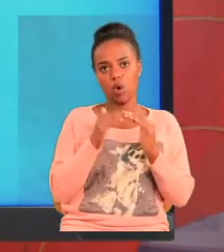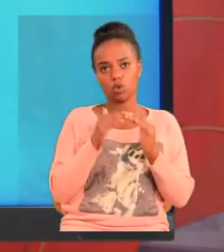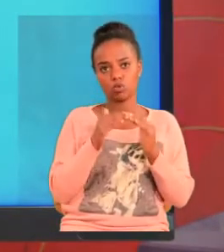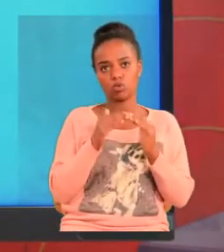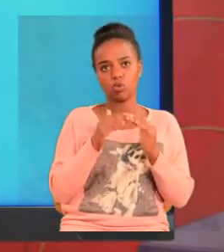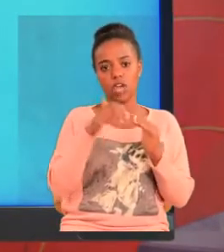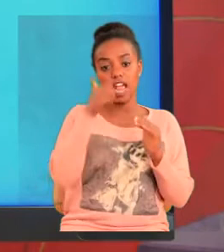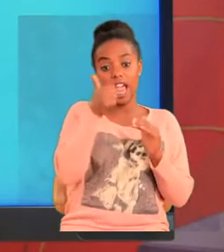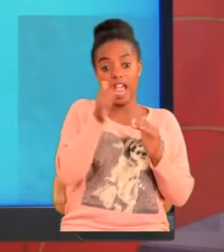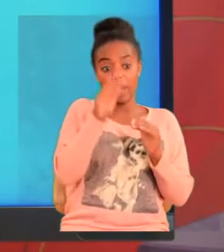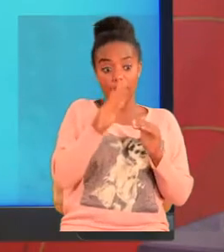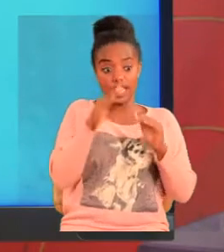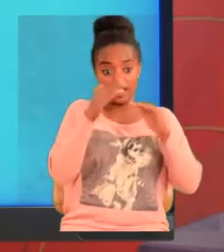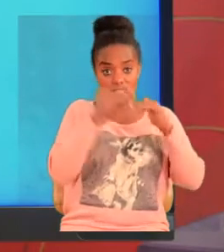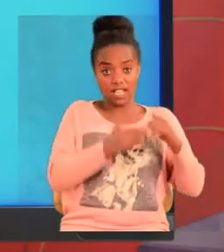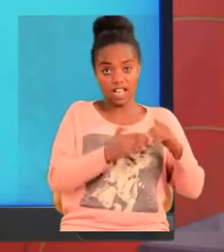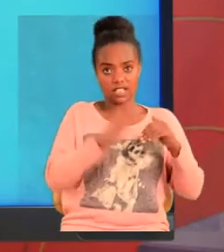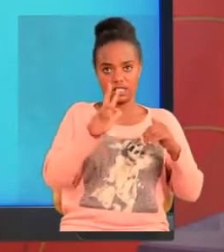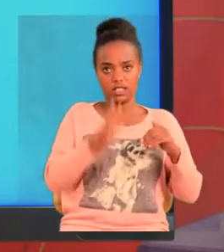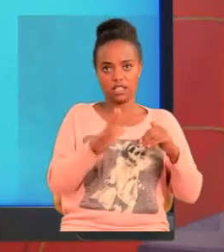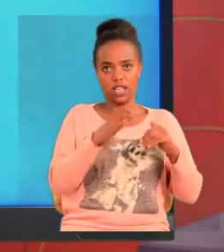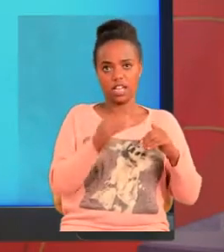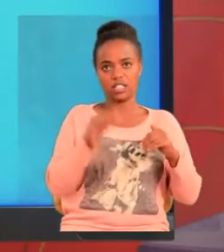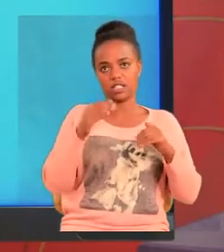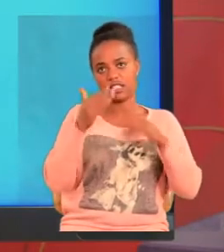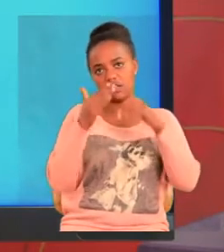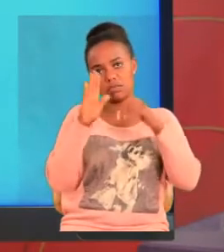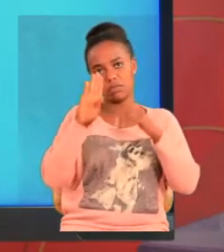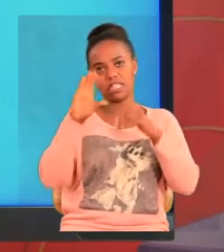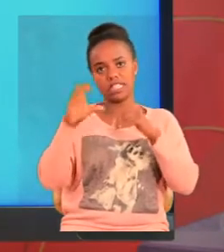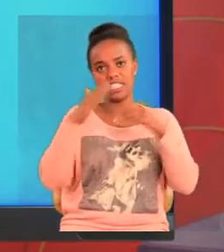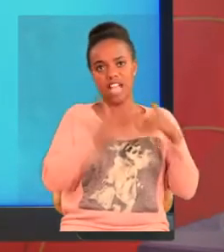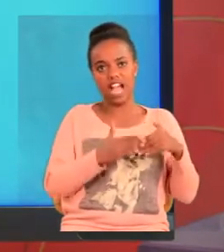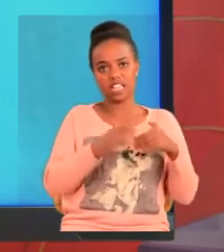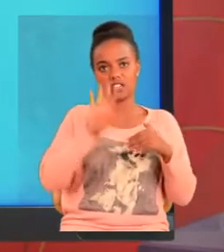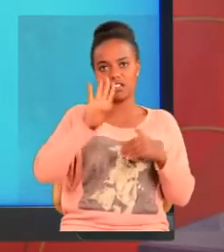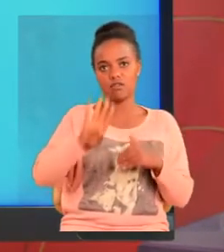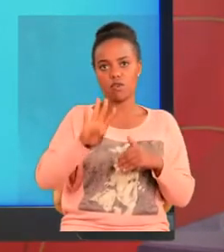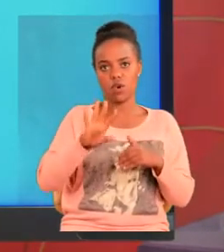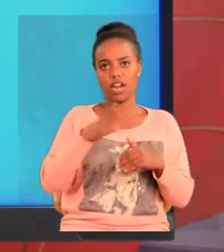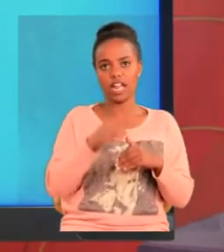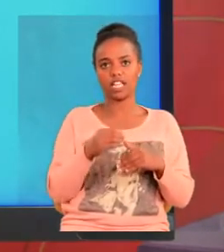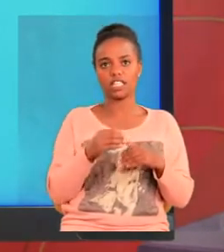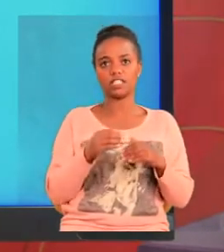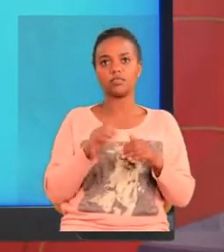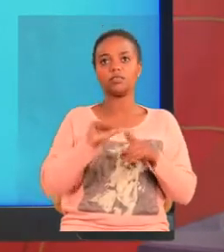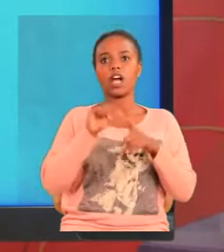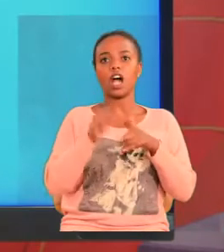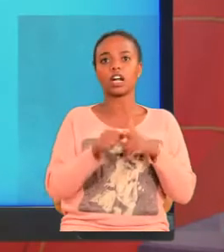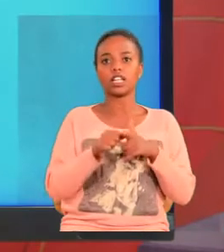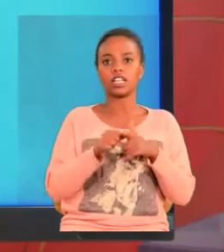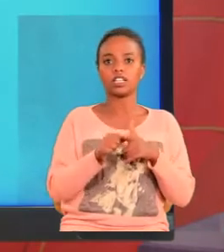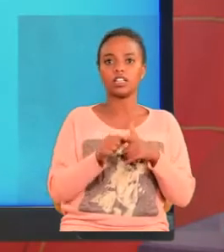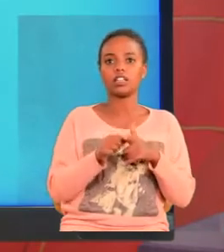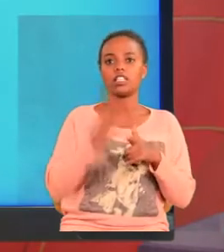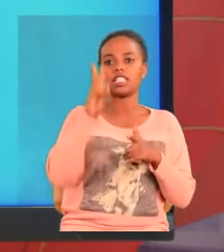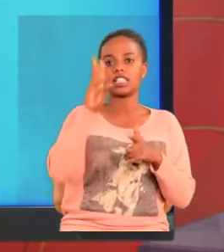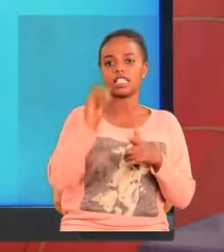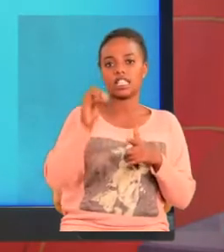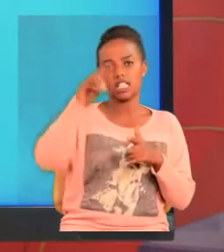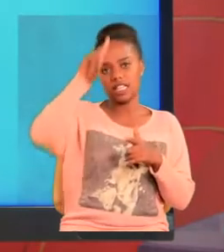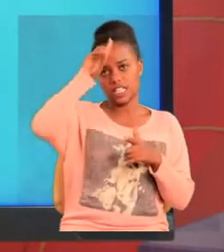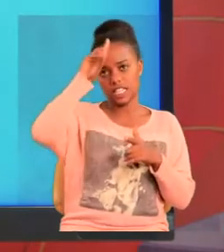side AB is 3 and side BC is 4 and the measure of angle B is given to be 60